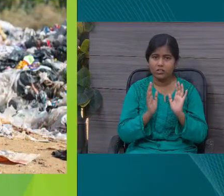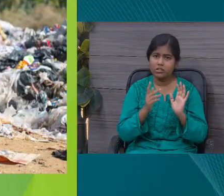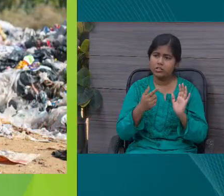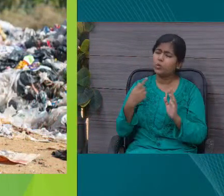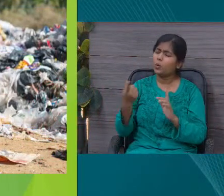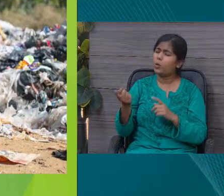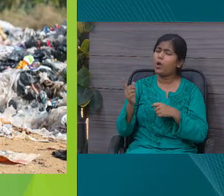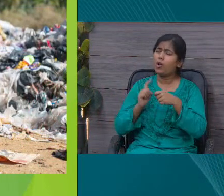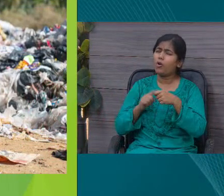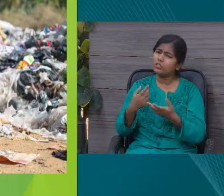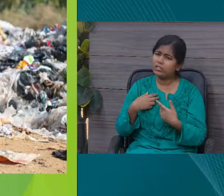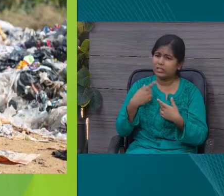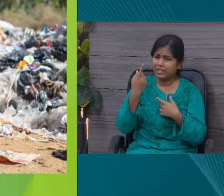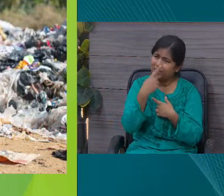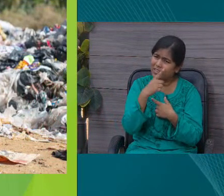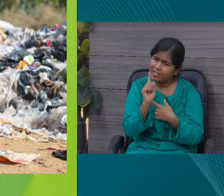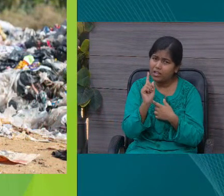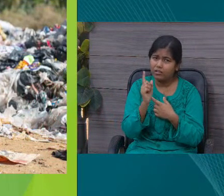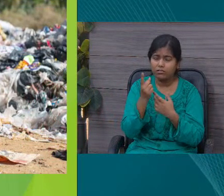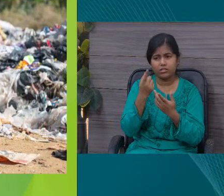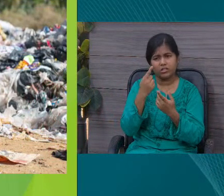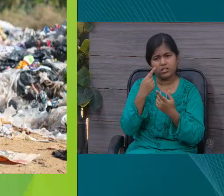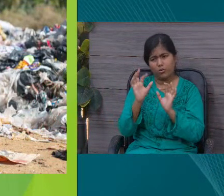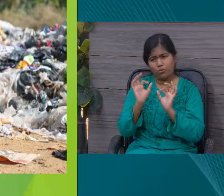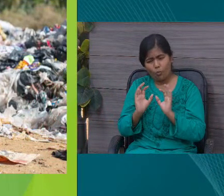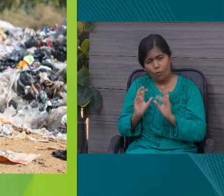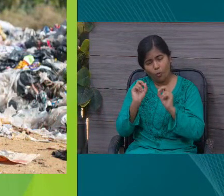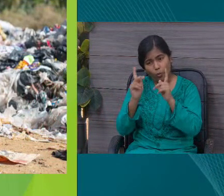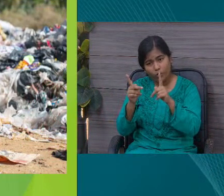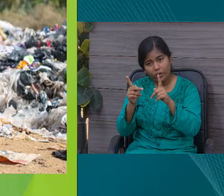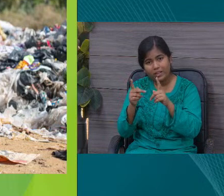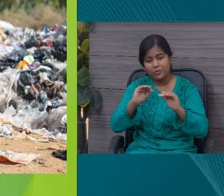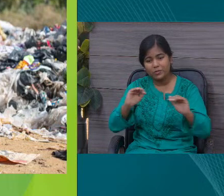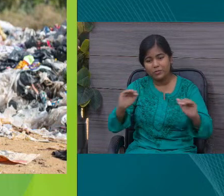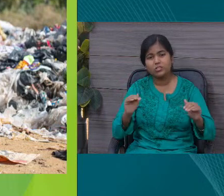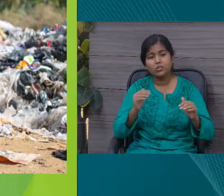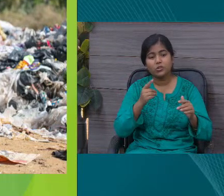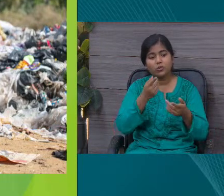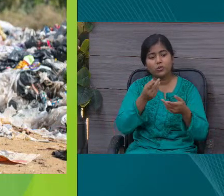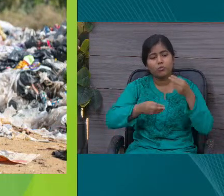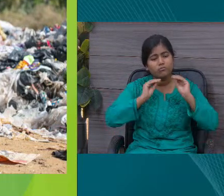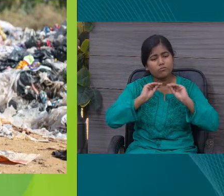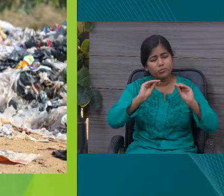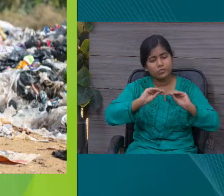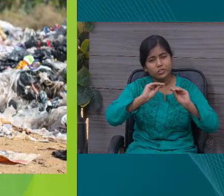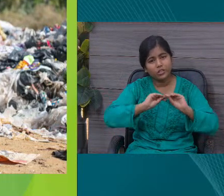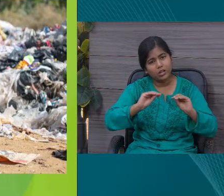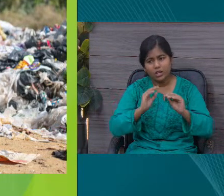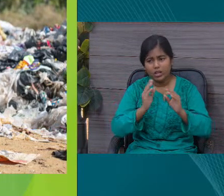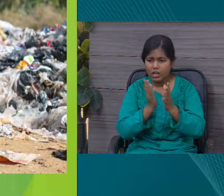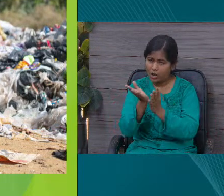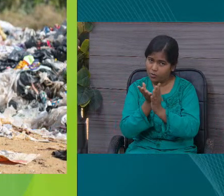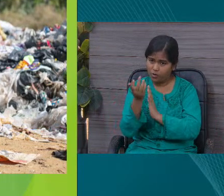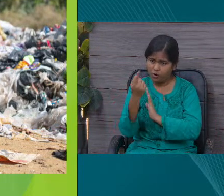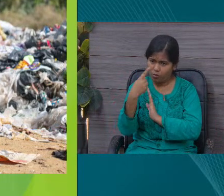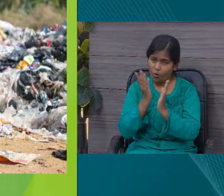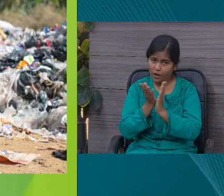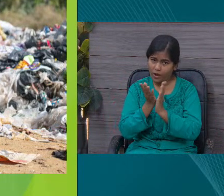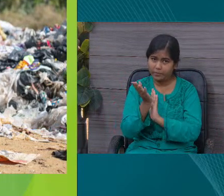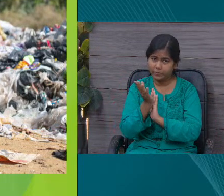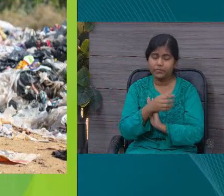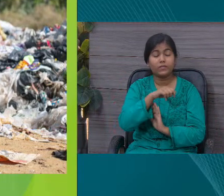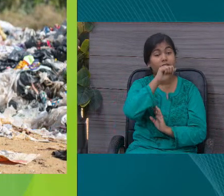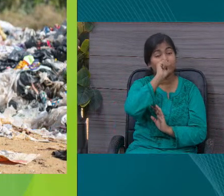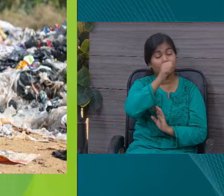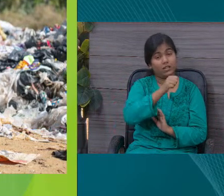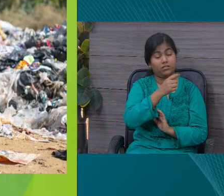fine, and is it the right approach to teach the children with special needs? Yes, it is a very good question.